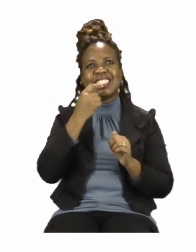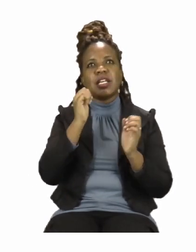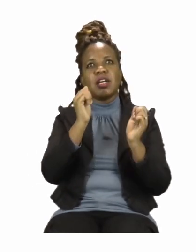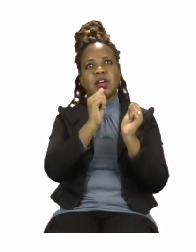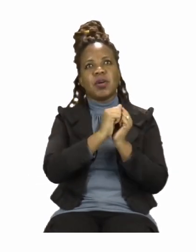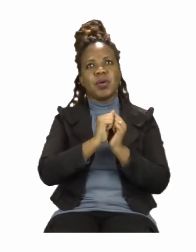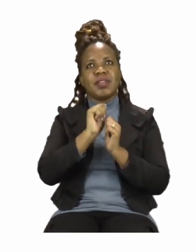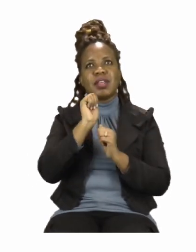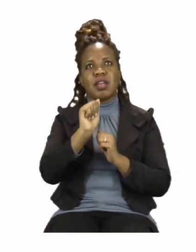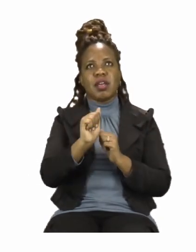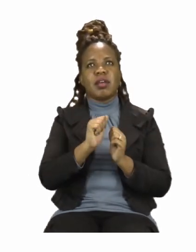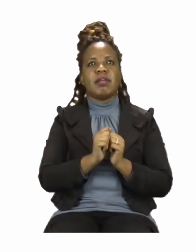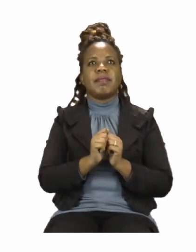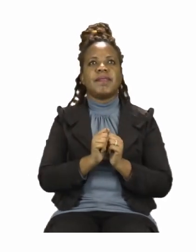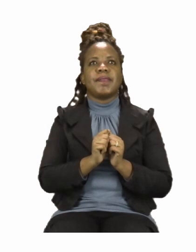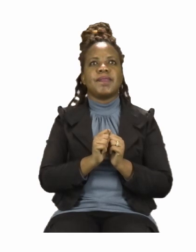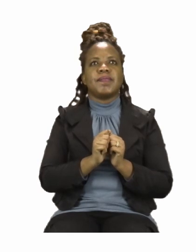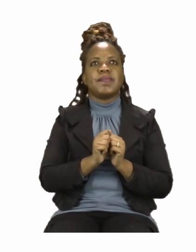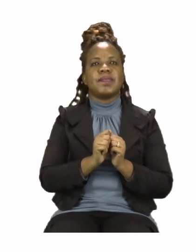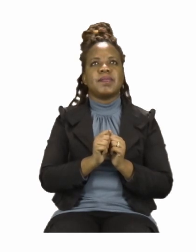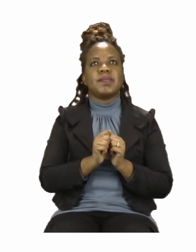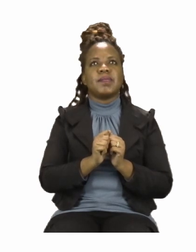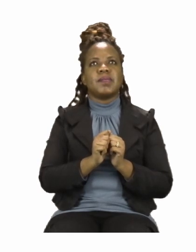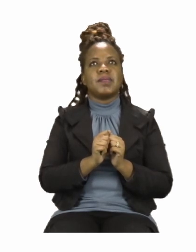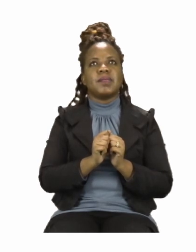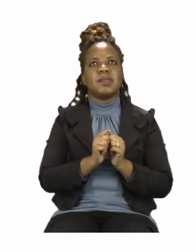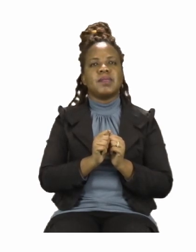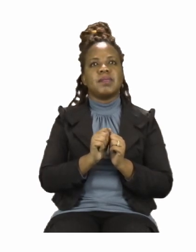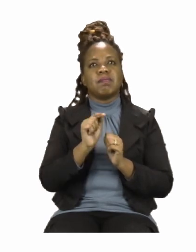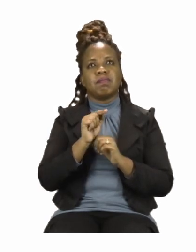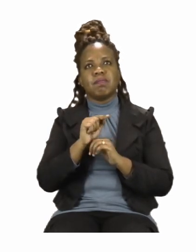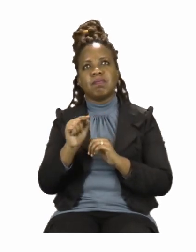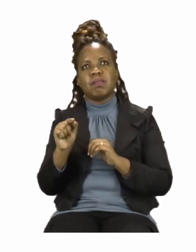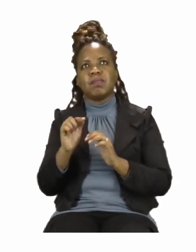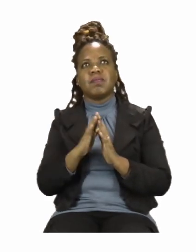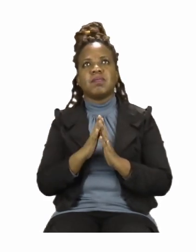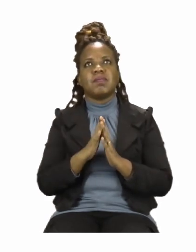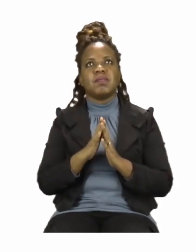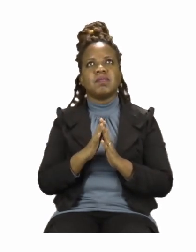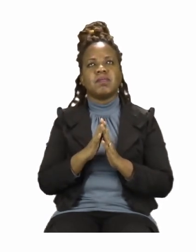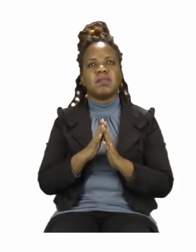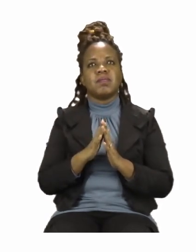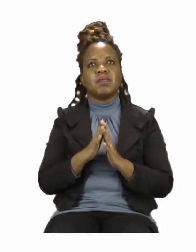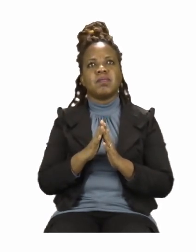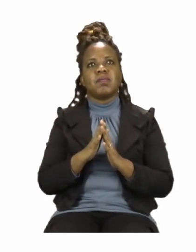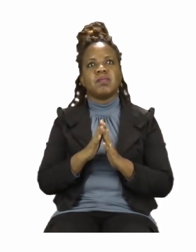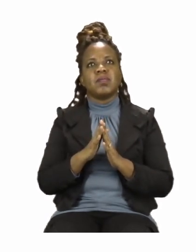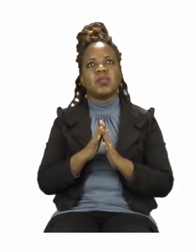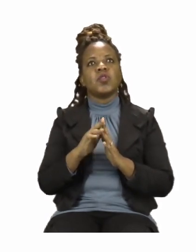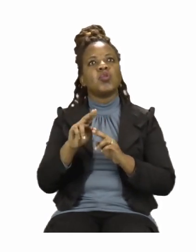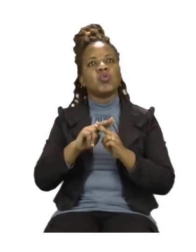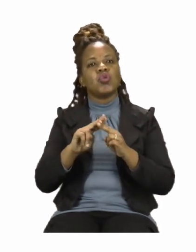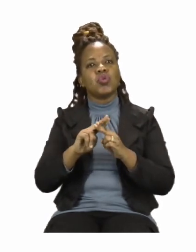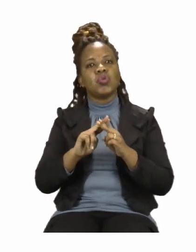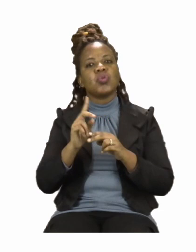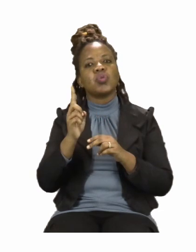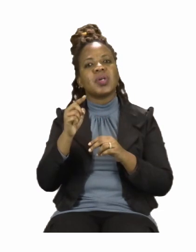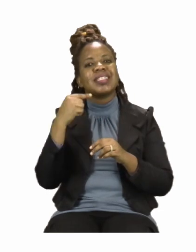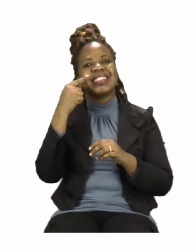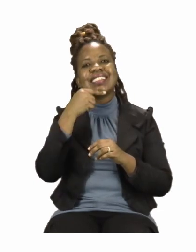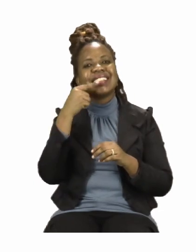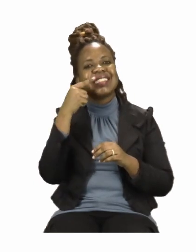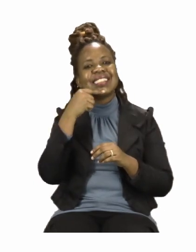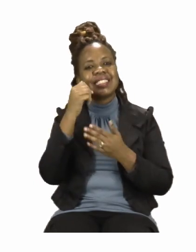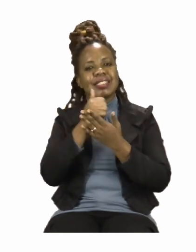a dash. You are going to fill in that by yourselves.